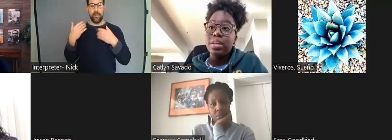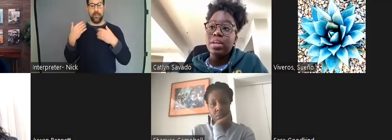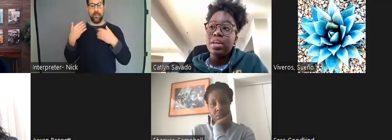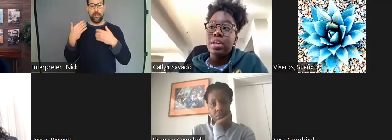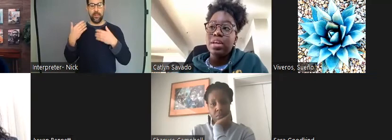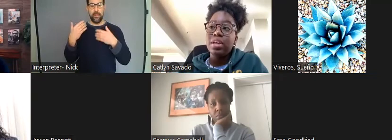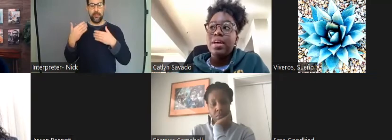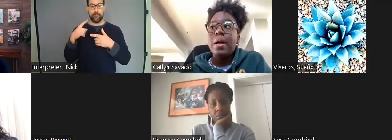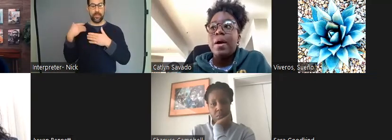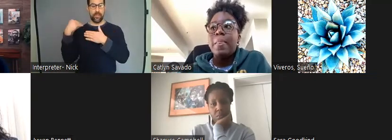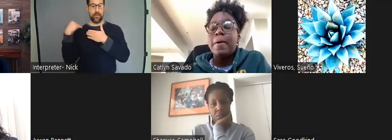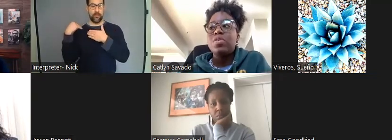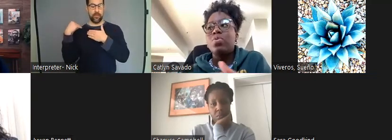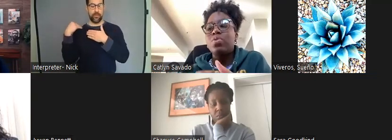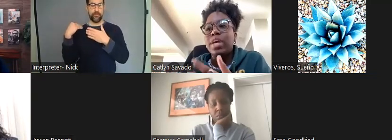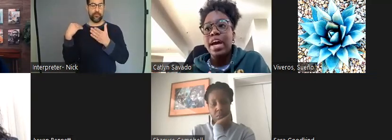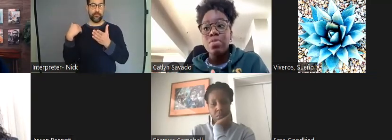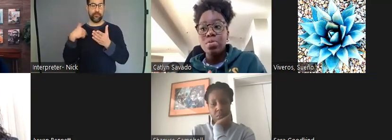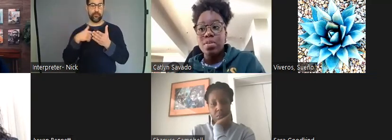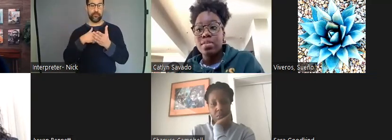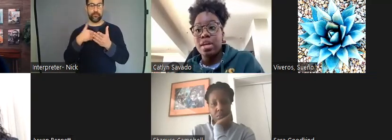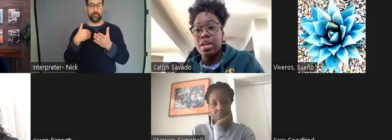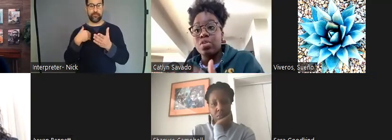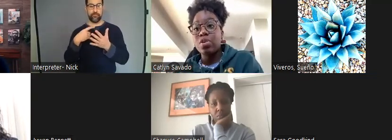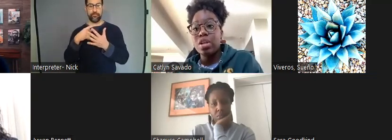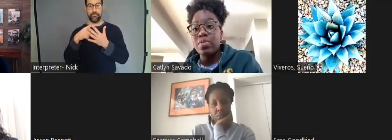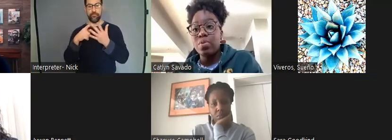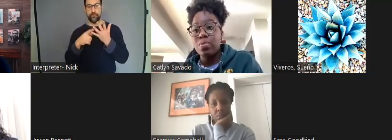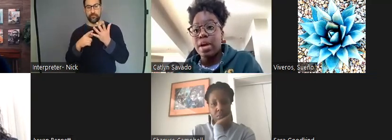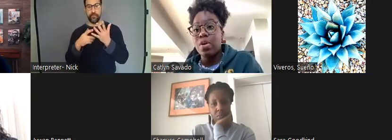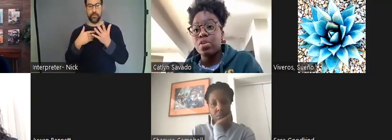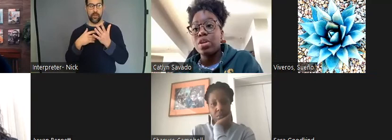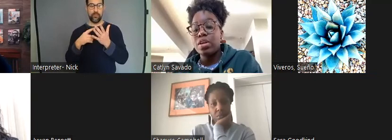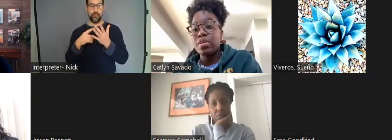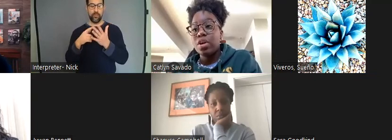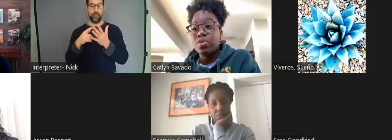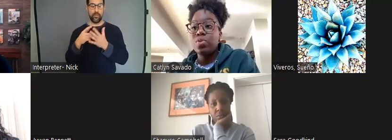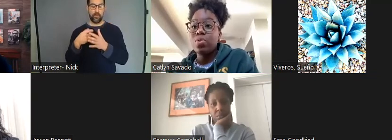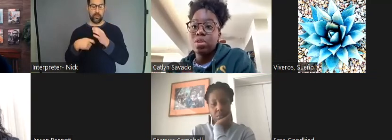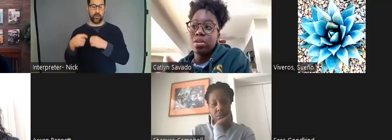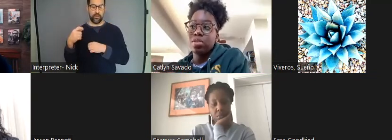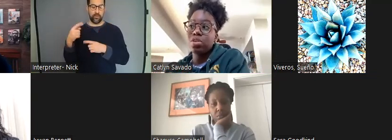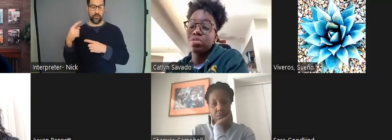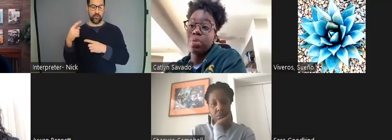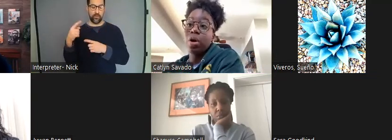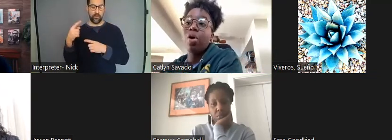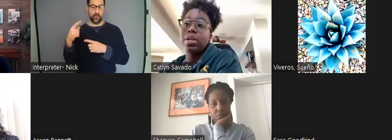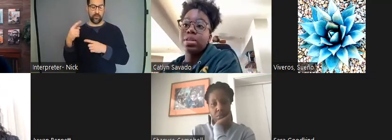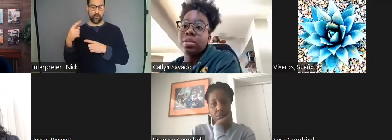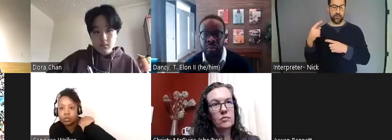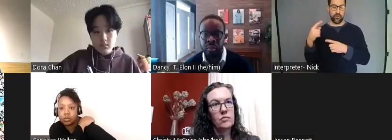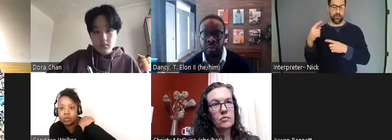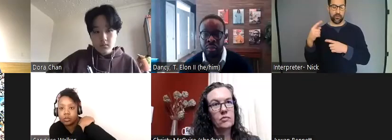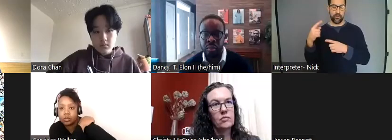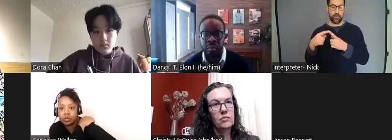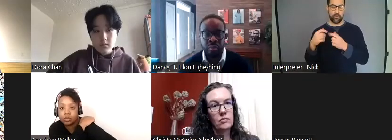accountability. And so when we have those things in alternative, and when we have alternative to the structures that we already live